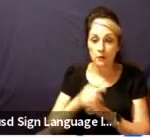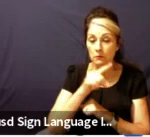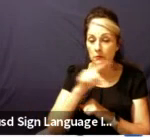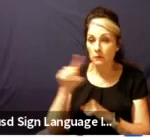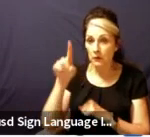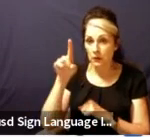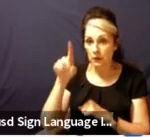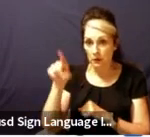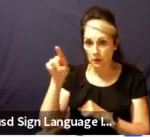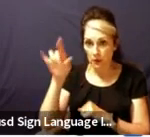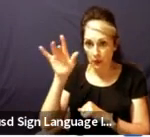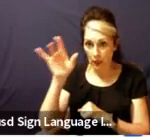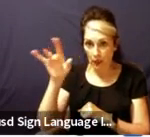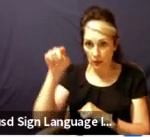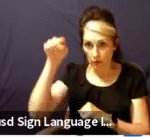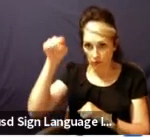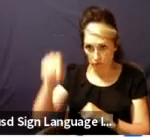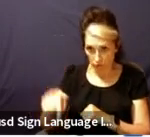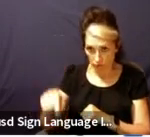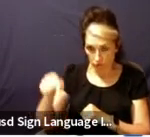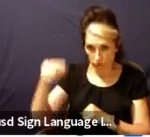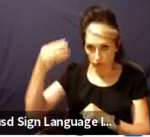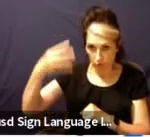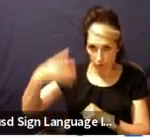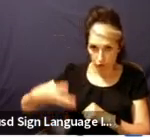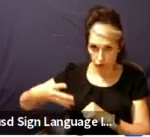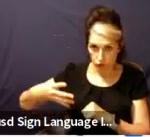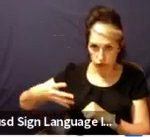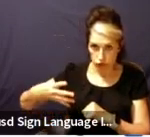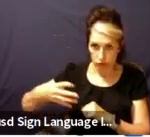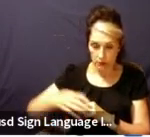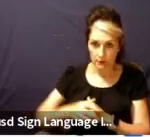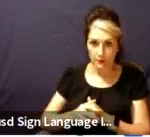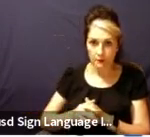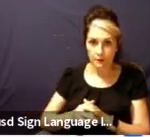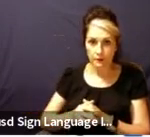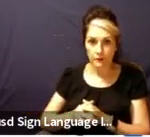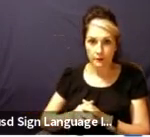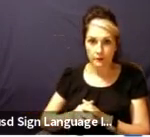you will simply go to the down arrow on the upper right hand side,